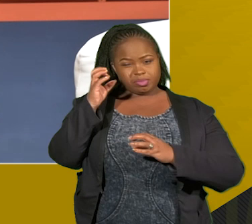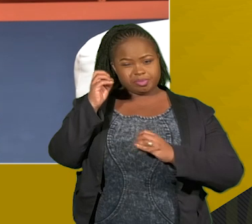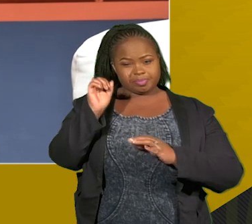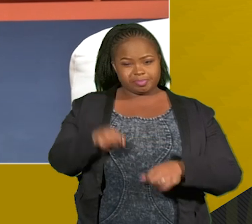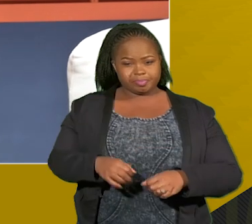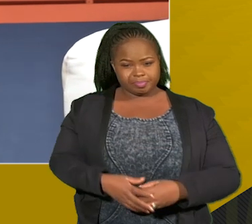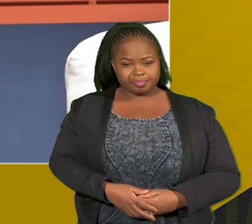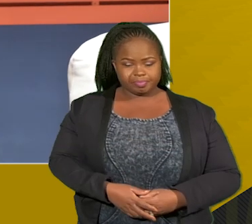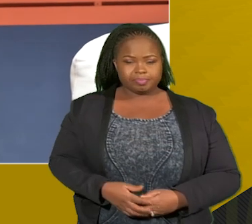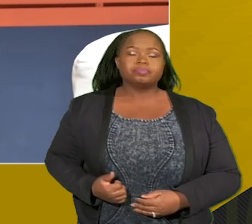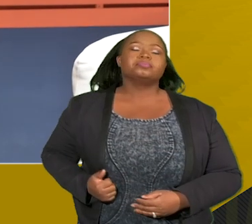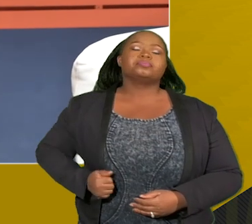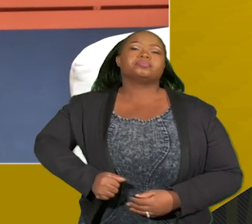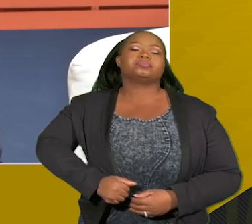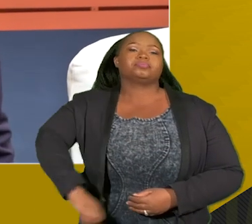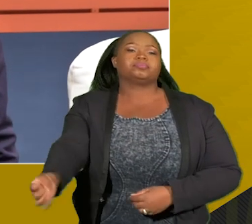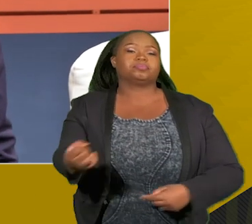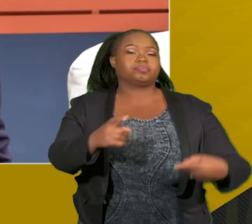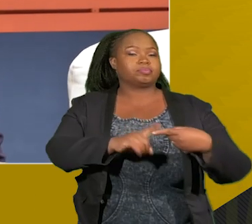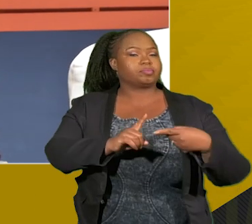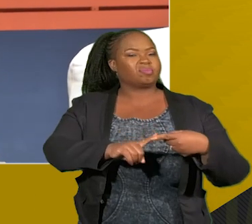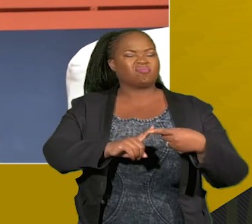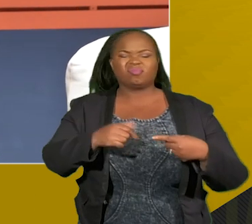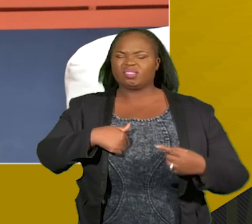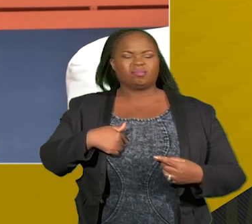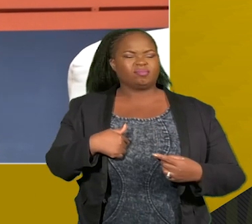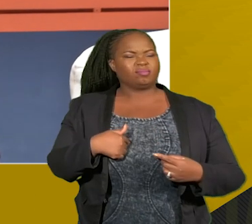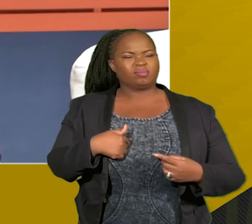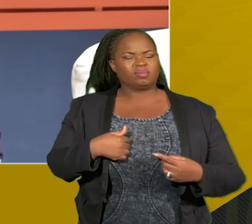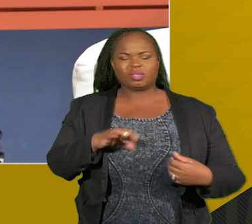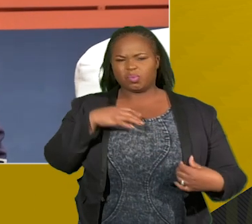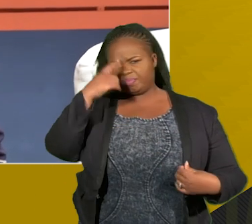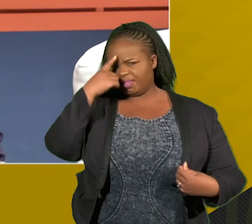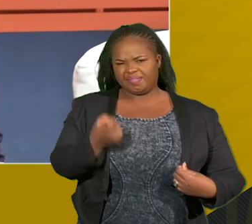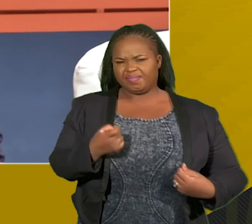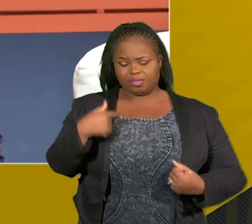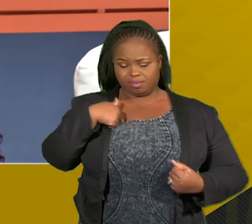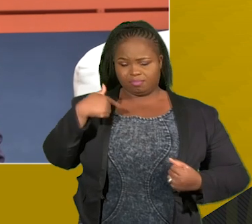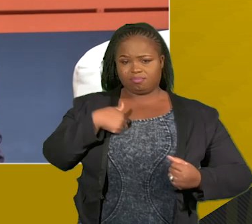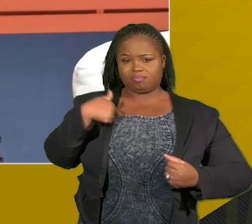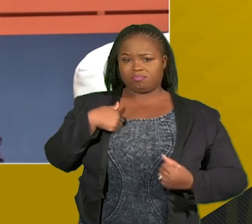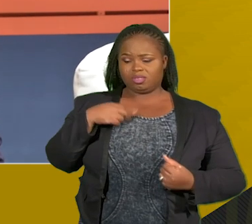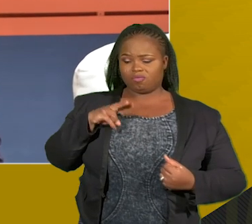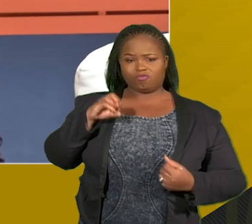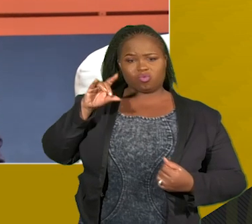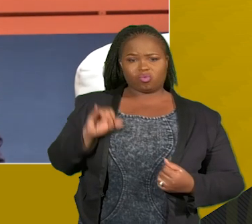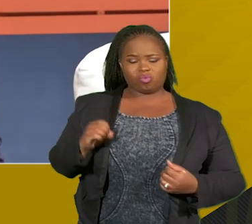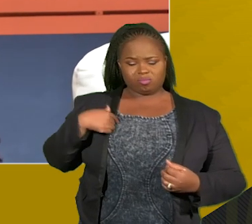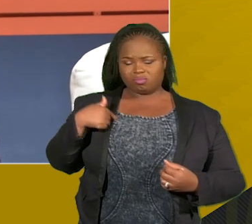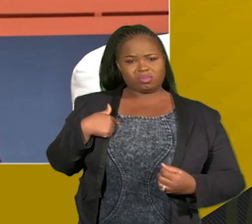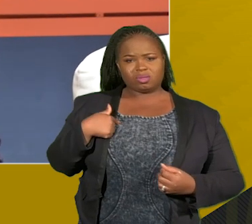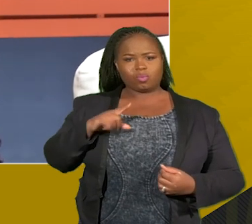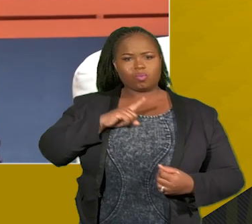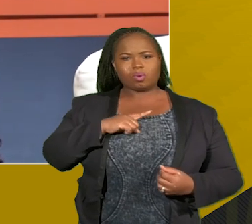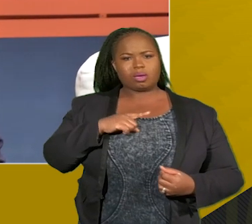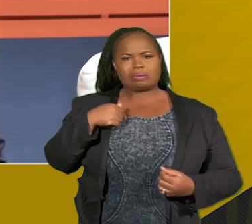Awugijime nje ngenxa yesikhathi mfowethu. Yeah. One, angikholelwa mina ukuthi mina njengami nje uvuyo. Yeah. Ukuthi ngoba